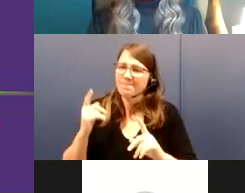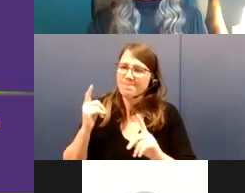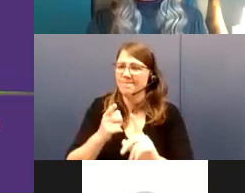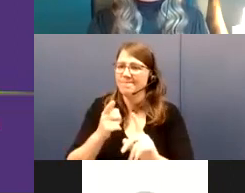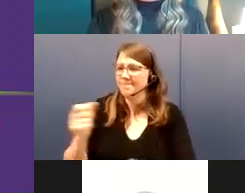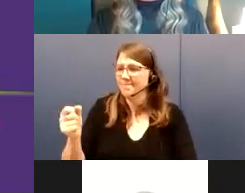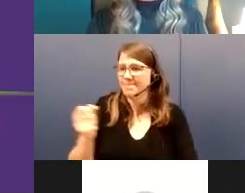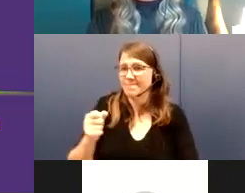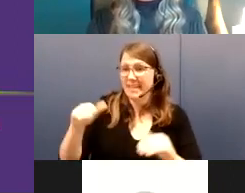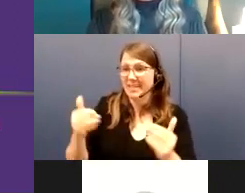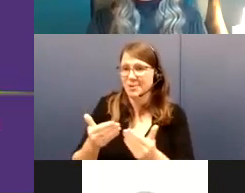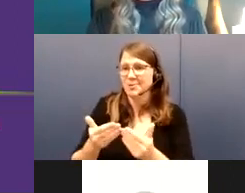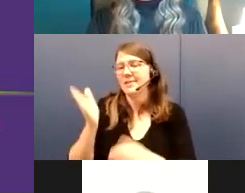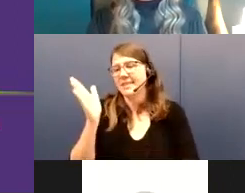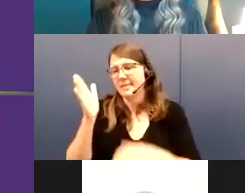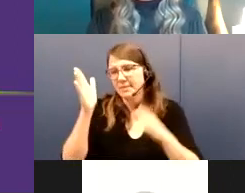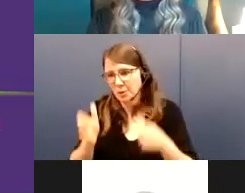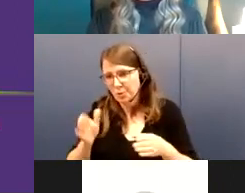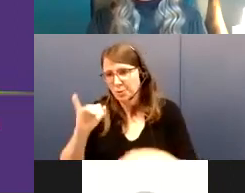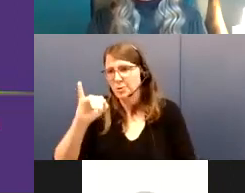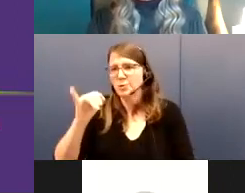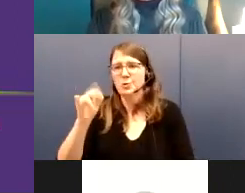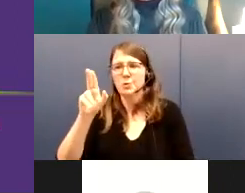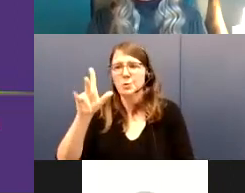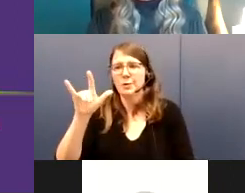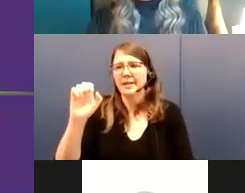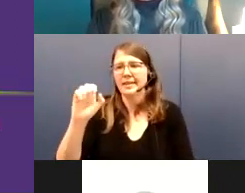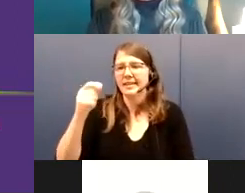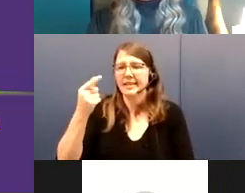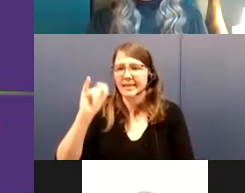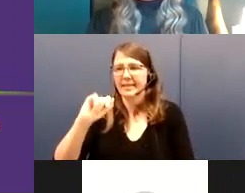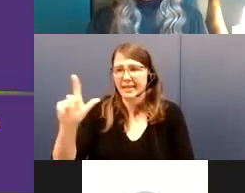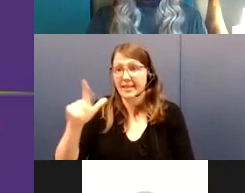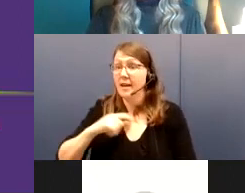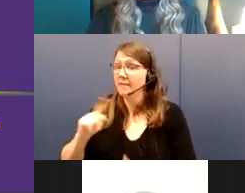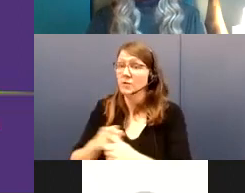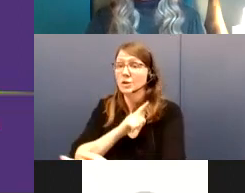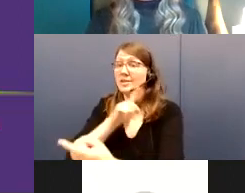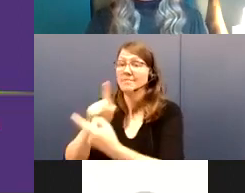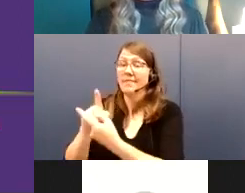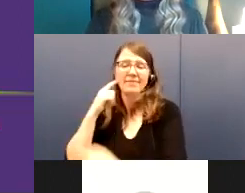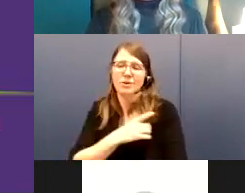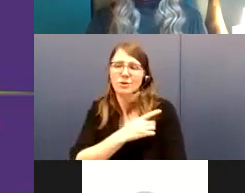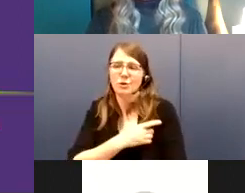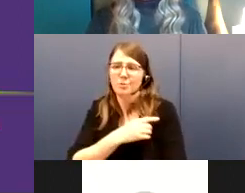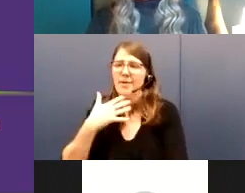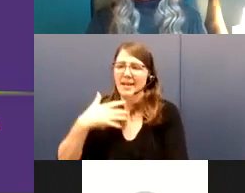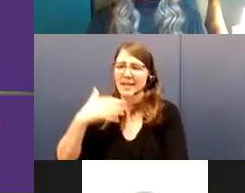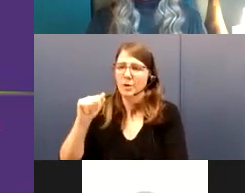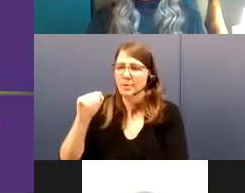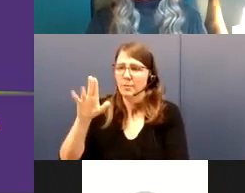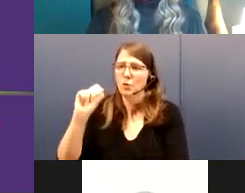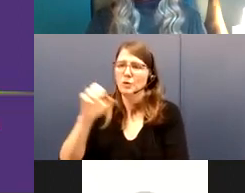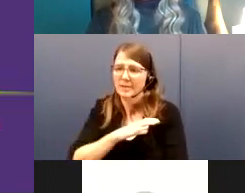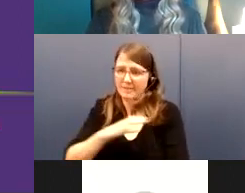keynote speaker, Julie Gill. I first met Julie sitting on the Durham Elder Abuse Committee, which